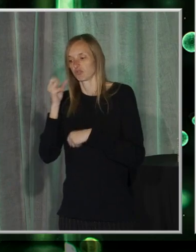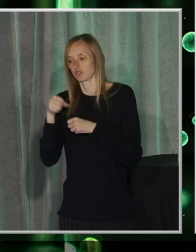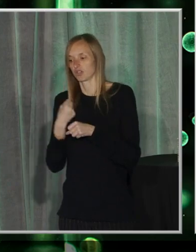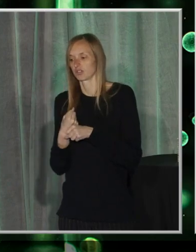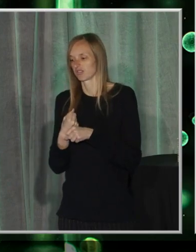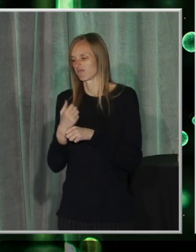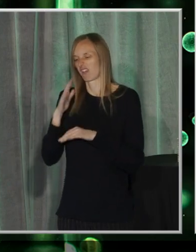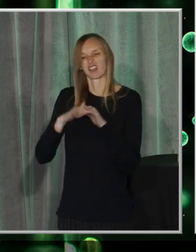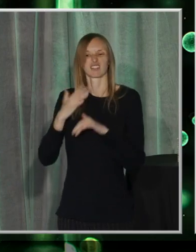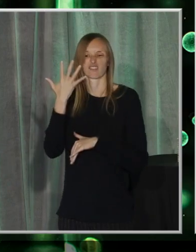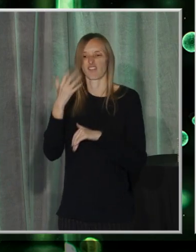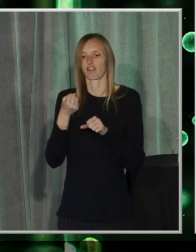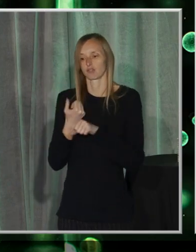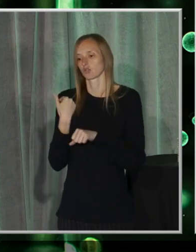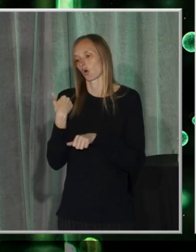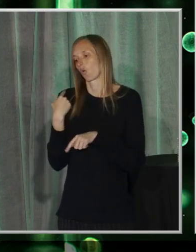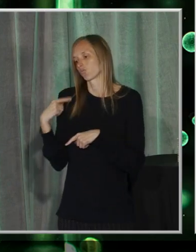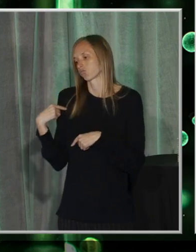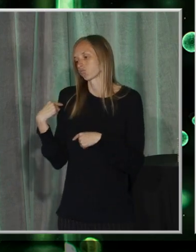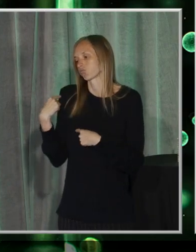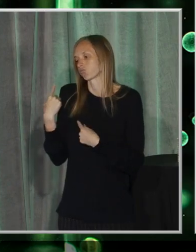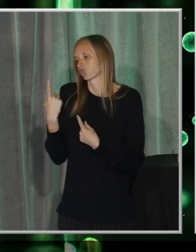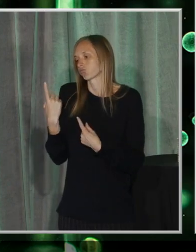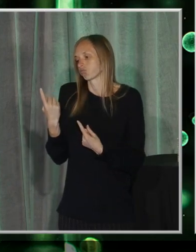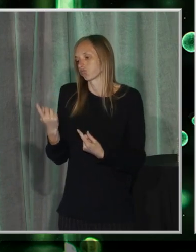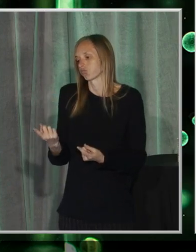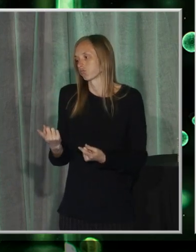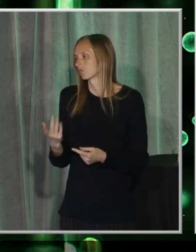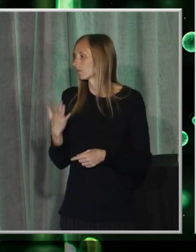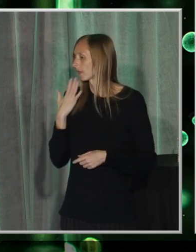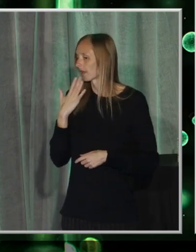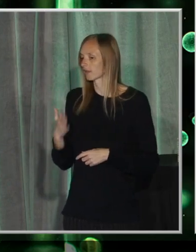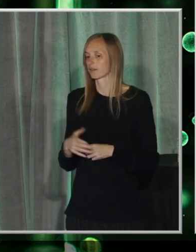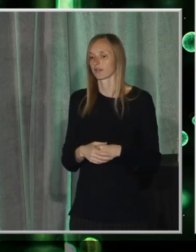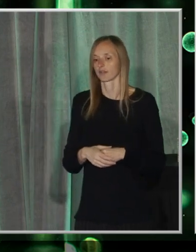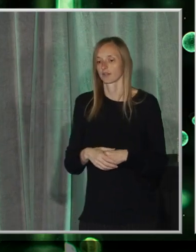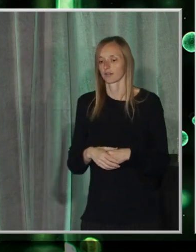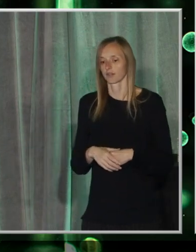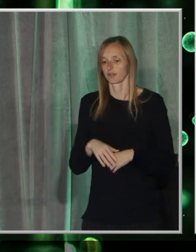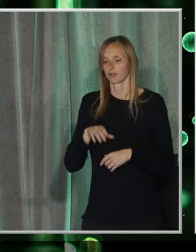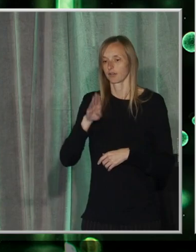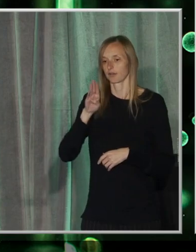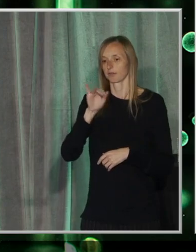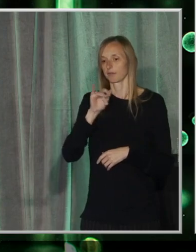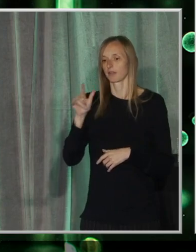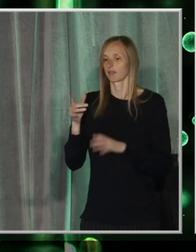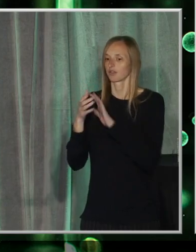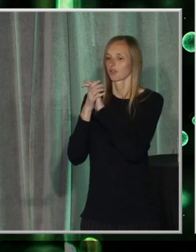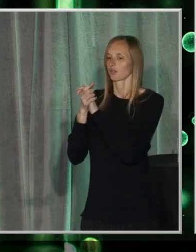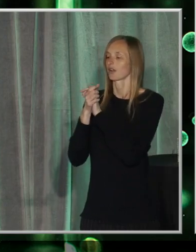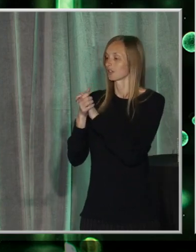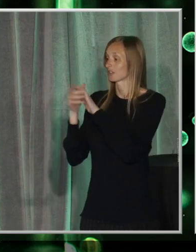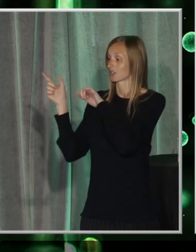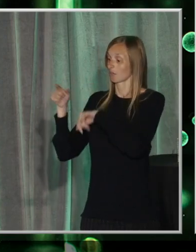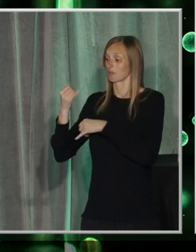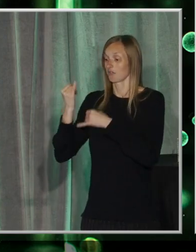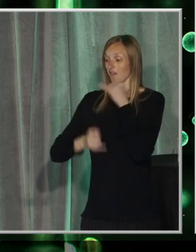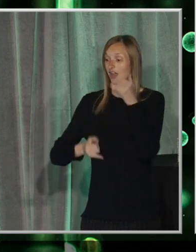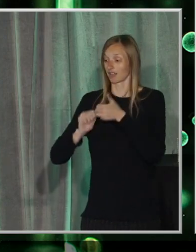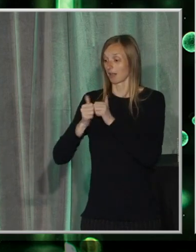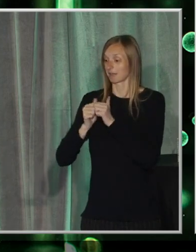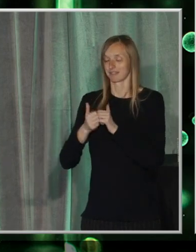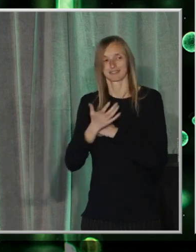least 5 years. Thank you. Yancy, congratulations for making it to the finals. Thank